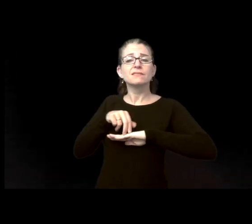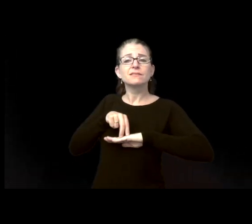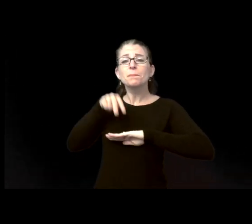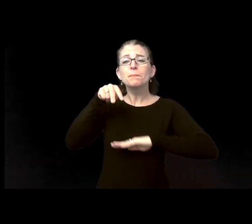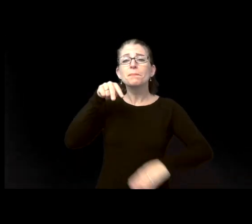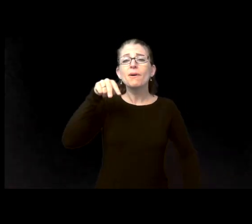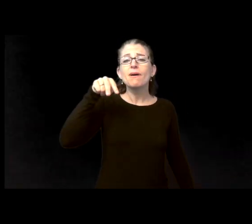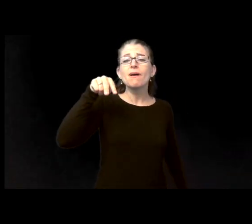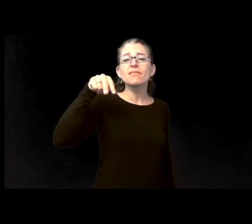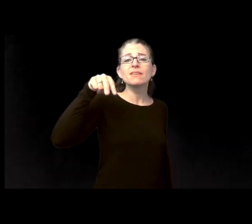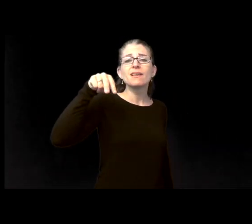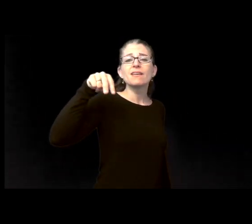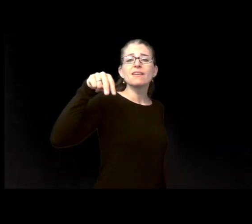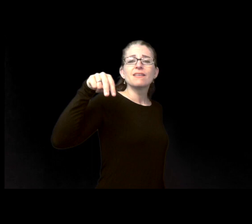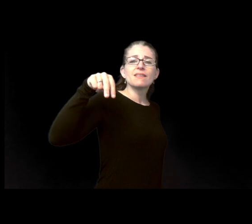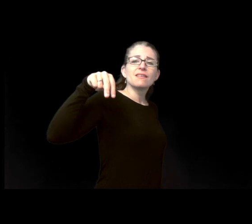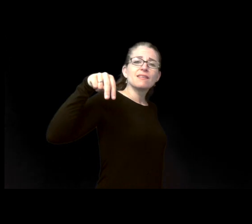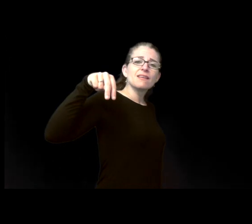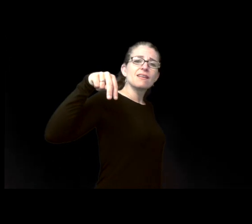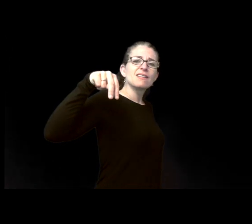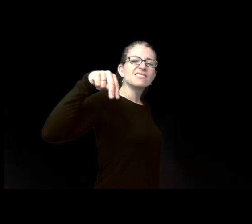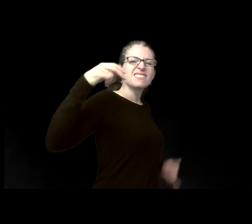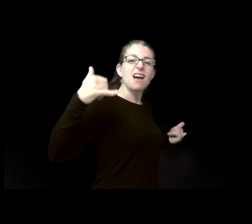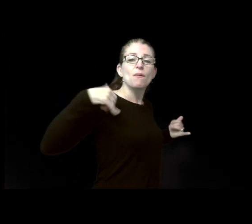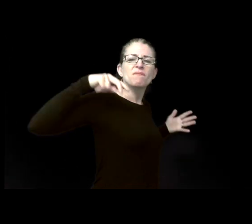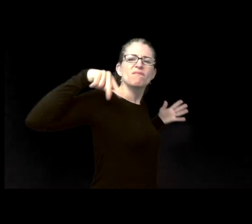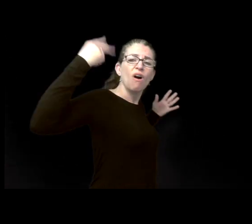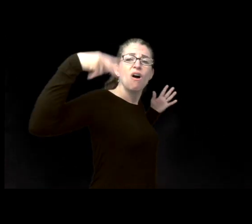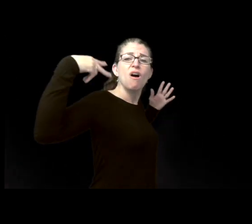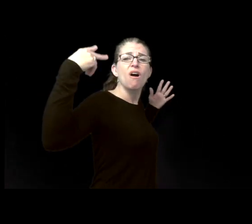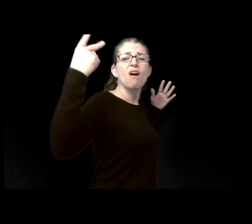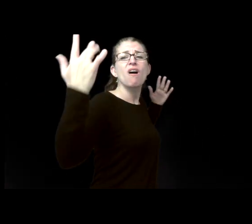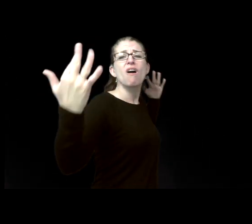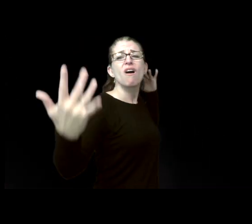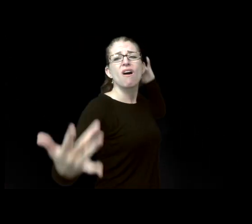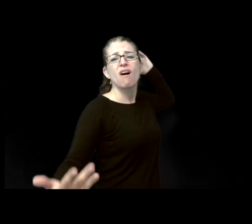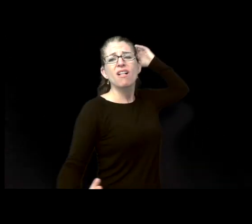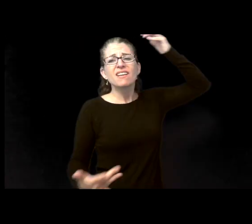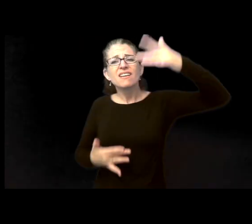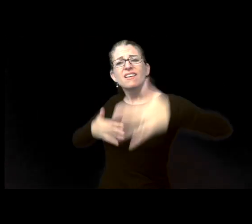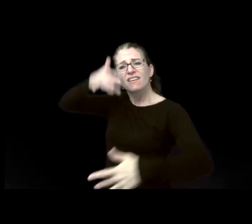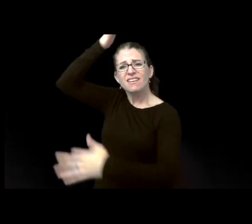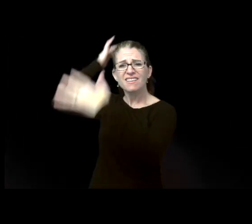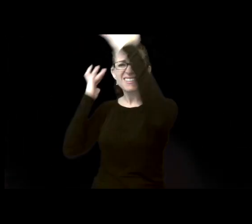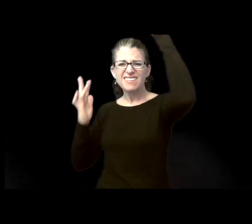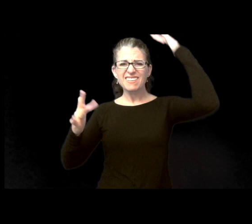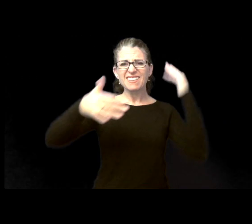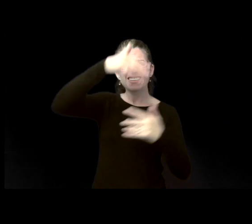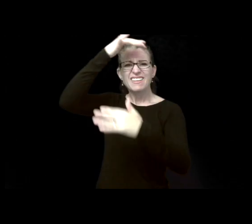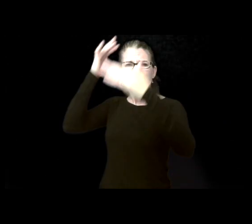and I step off the edge. And now I'm falling, baby, through the